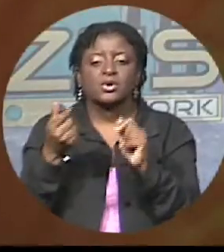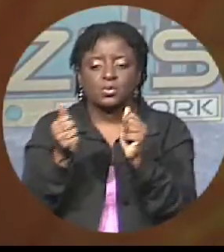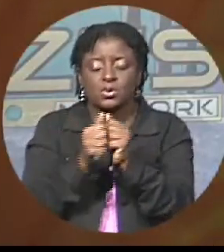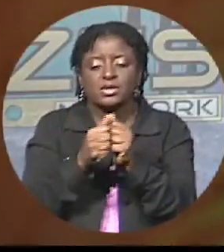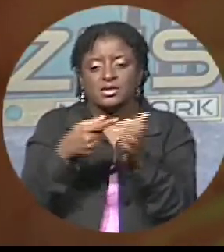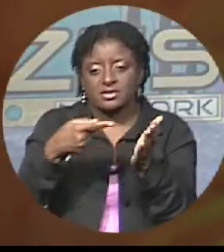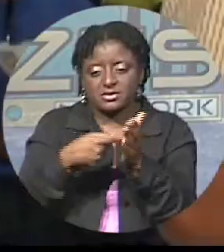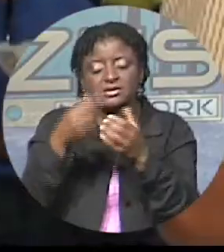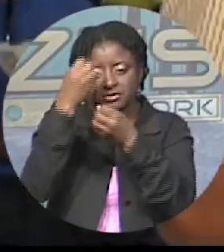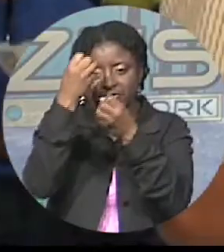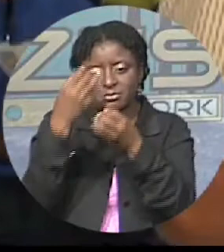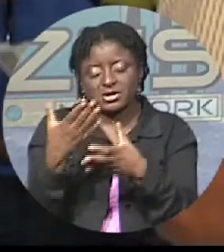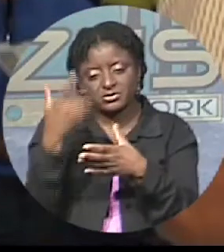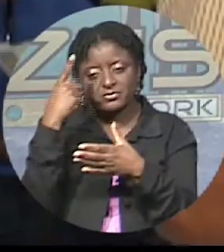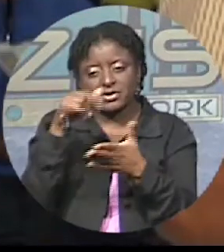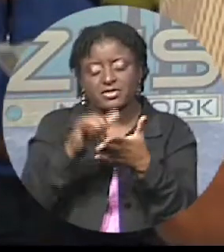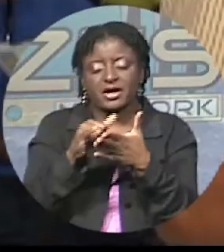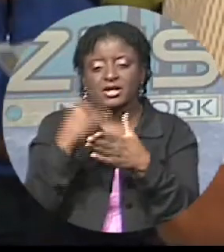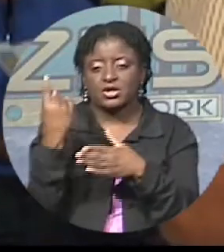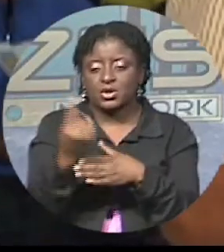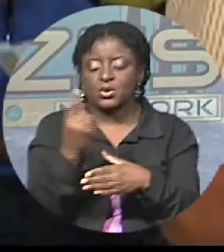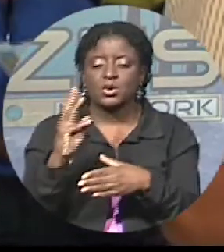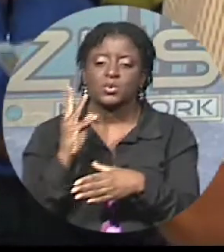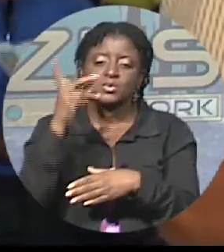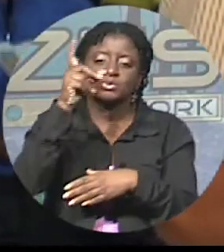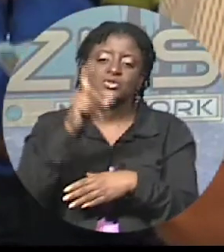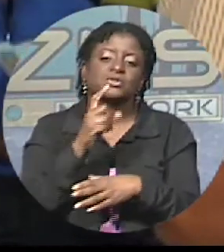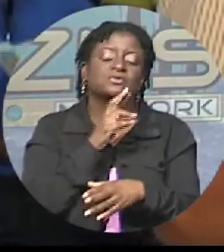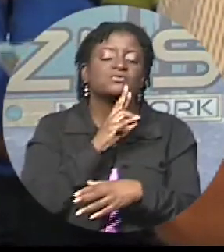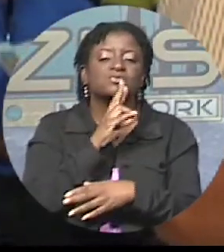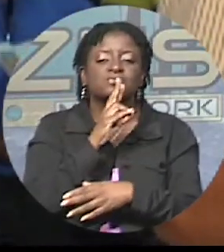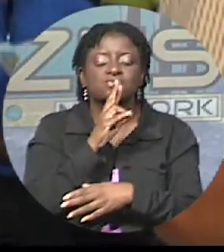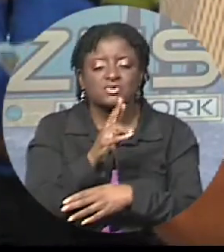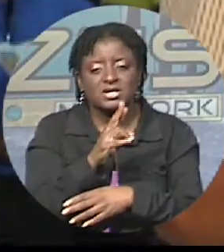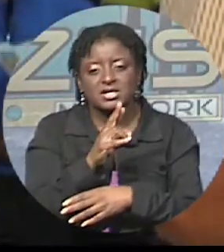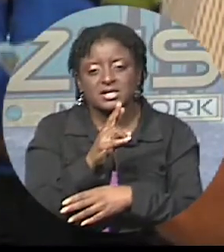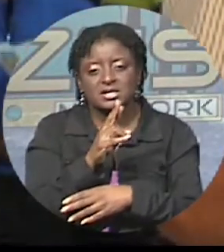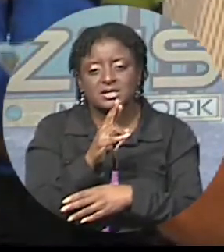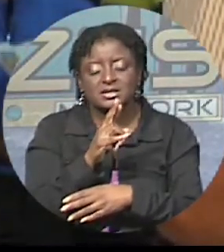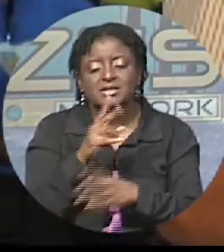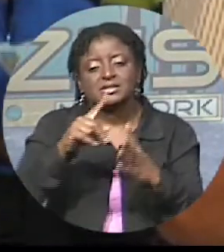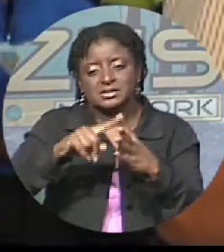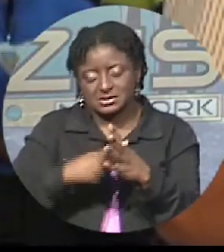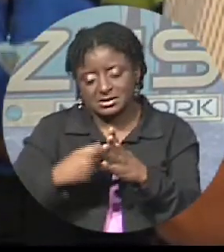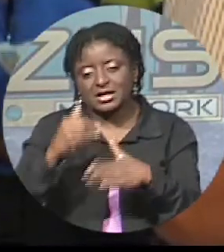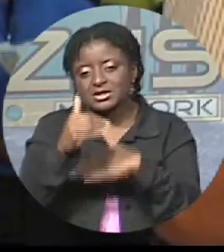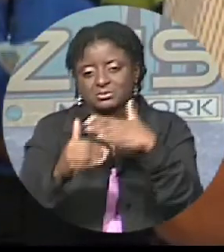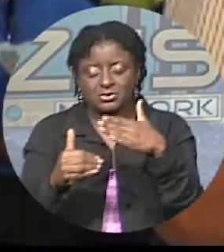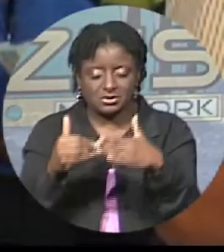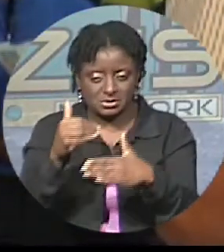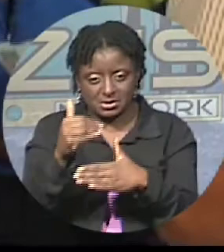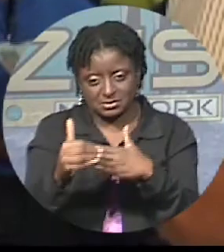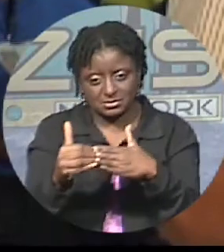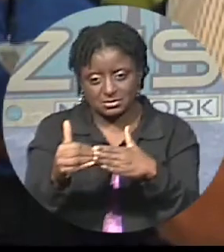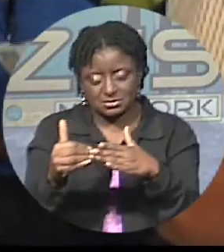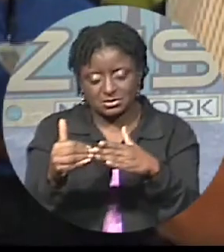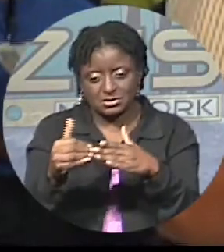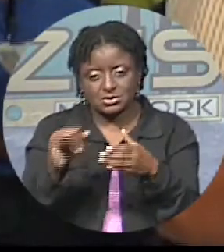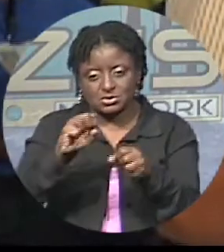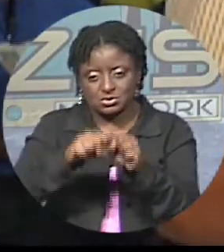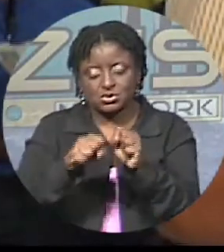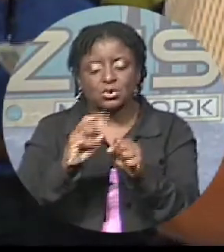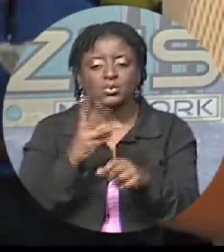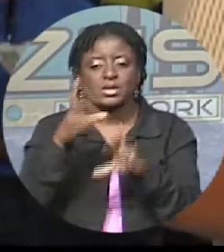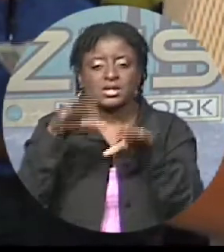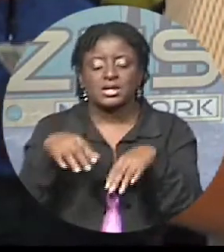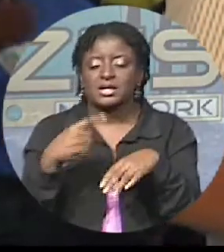I think for that alone, we should really get the playing field level so that we can hold our head up and our hand up and